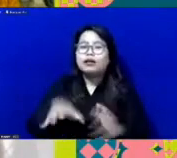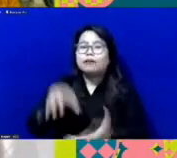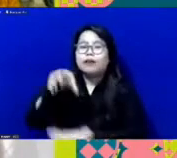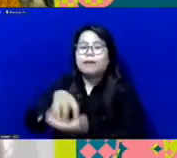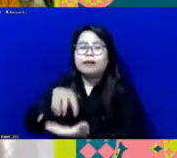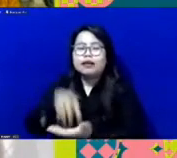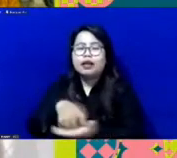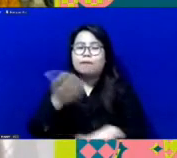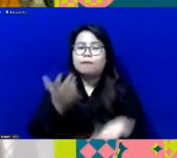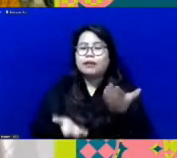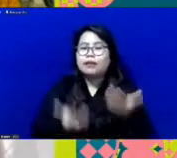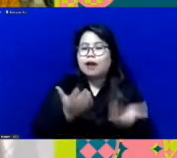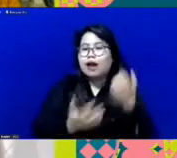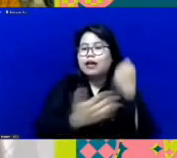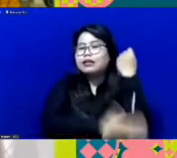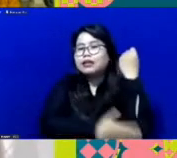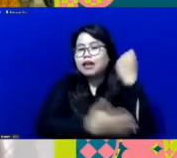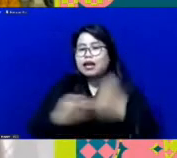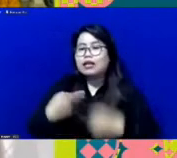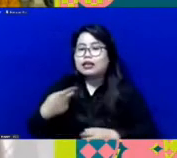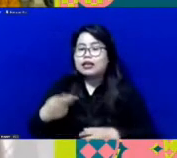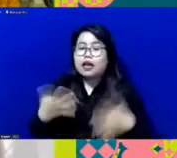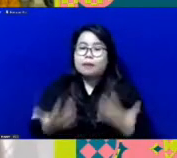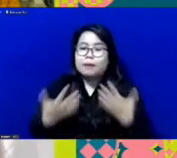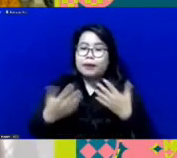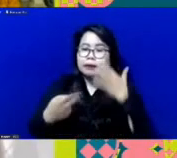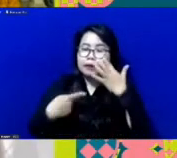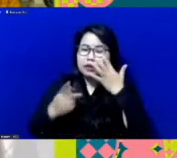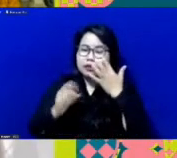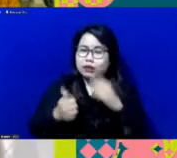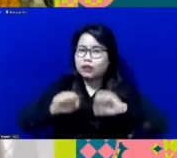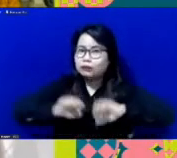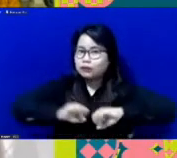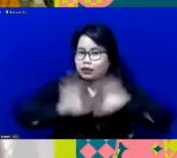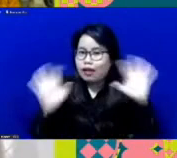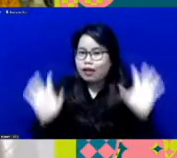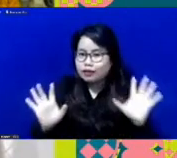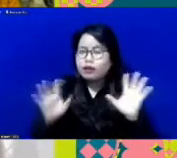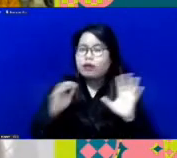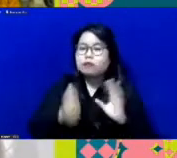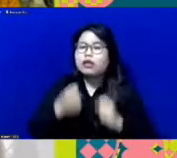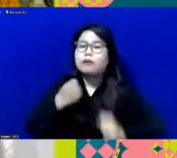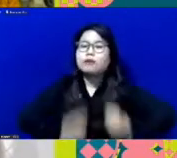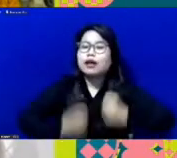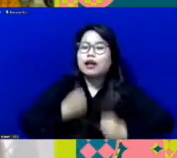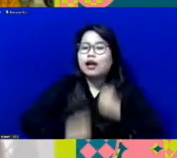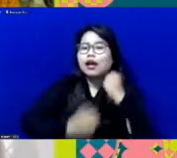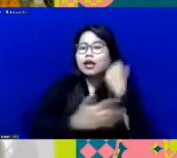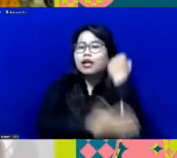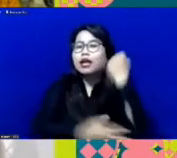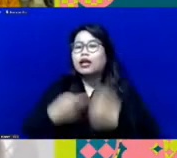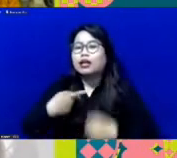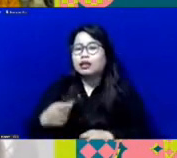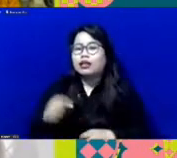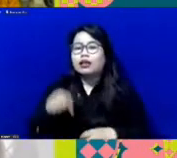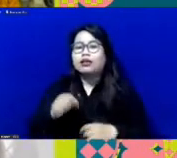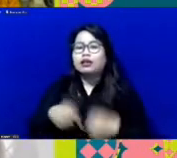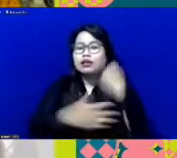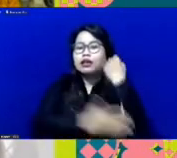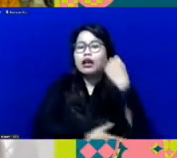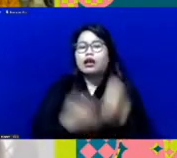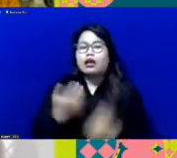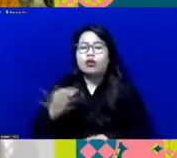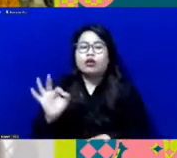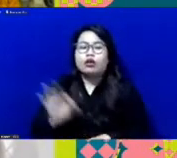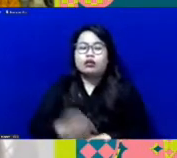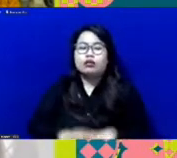actually describe and drive our country moving forward as a modern country. And President Jokowi, when he